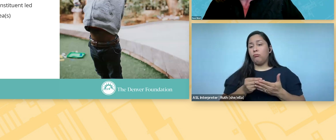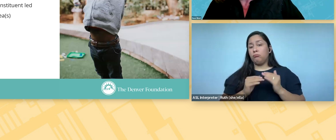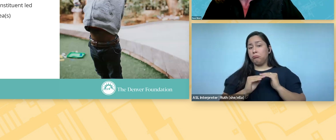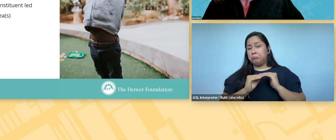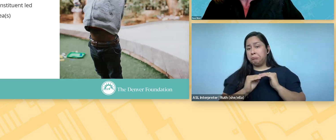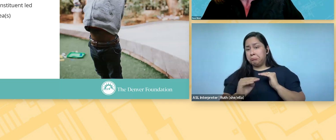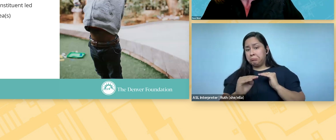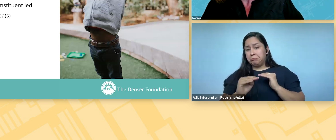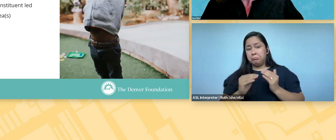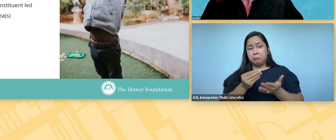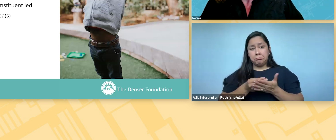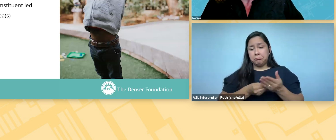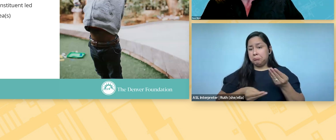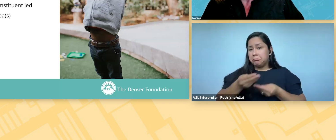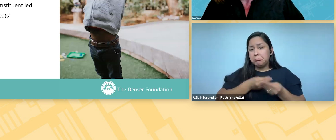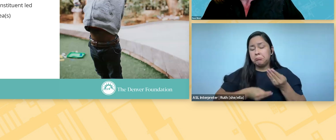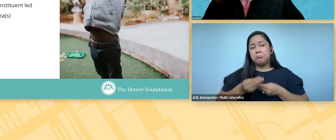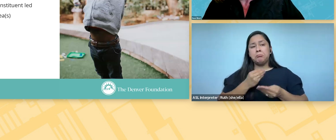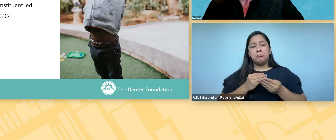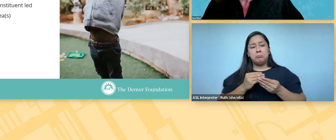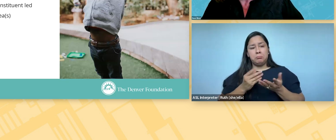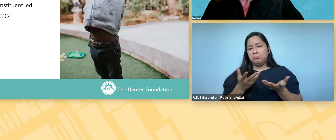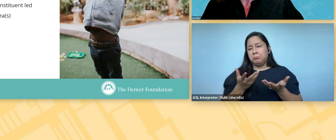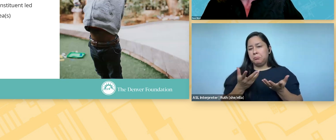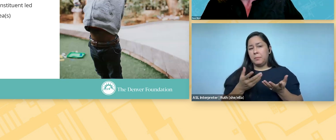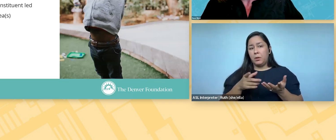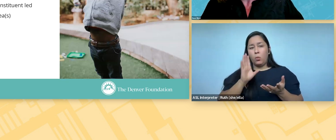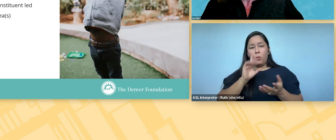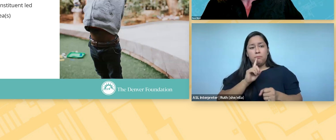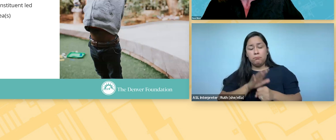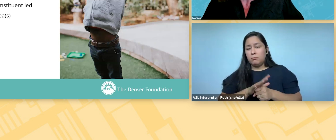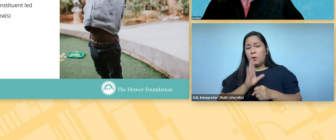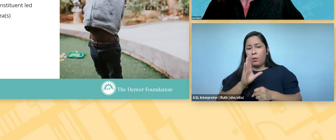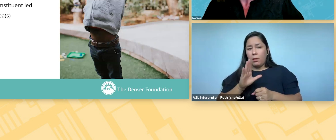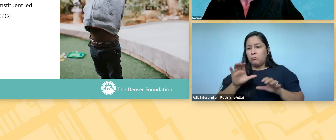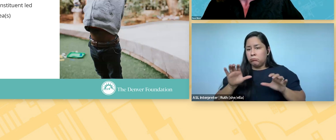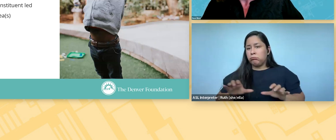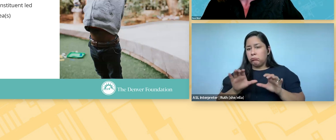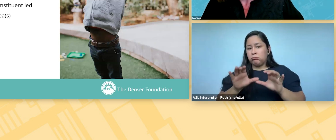terms of the grant agreement and do your work over the course of this coming year.